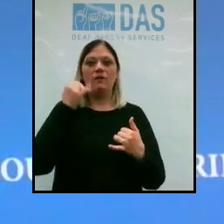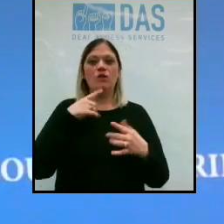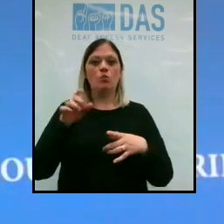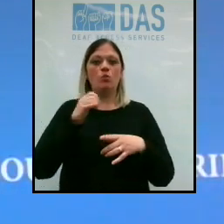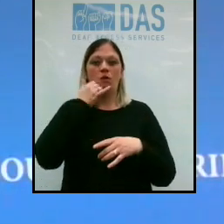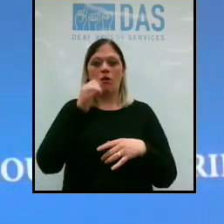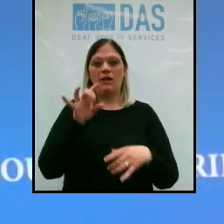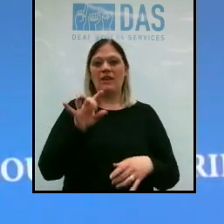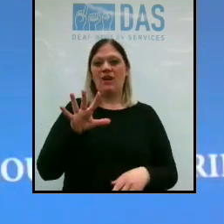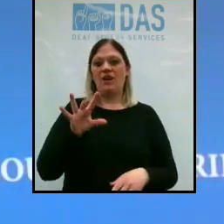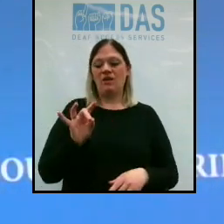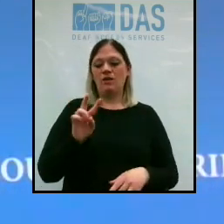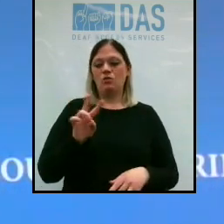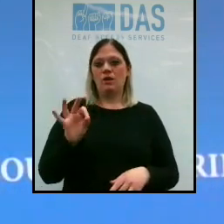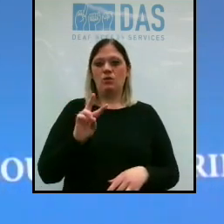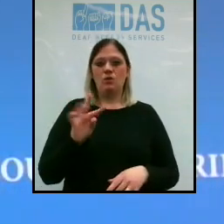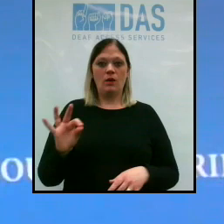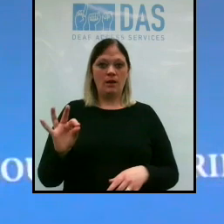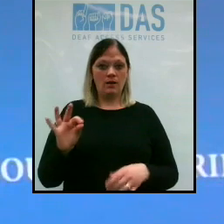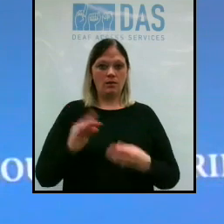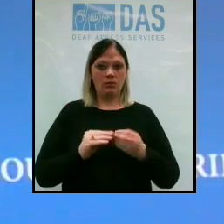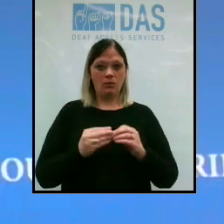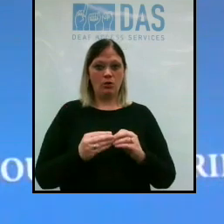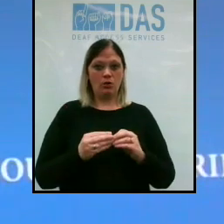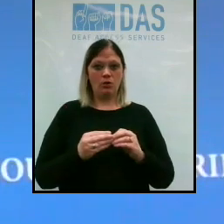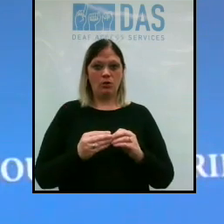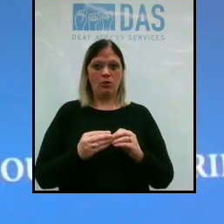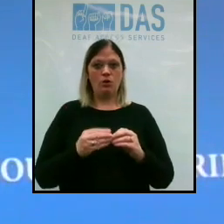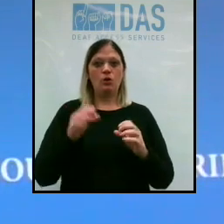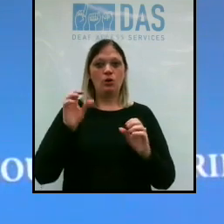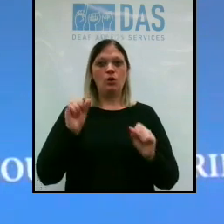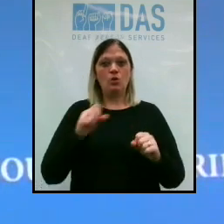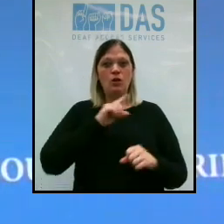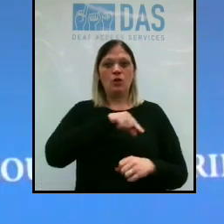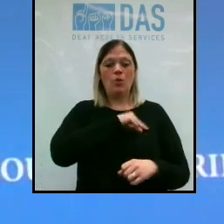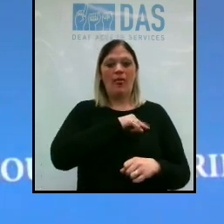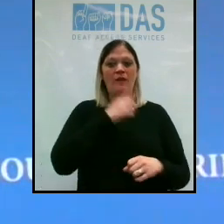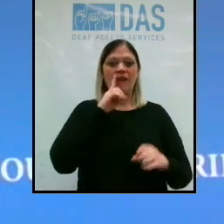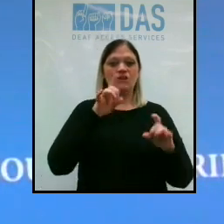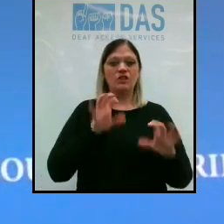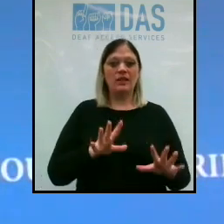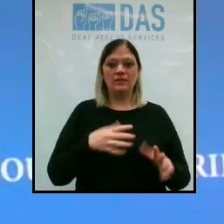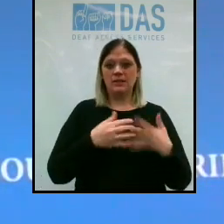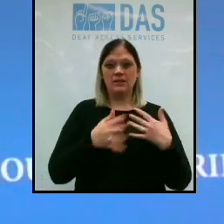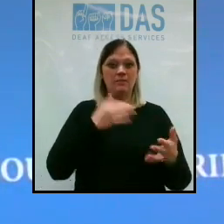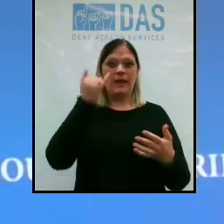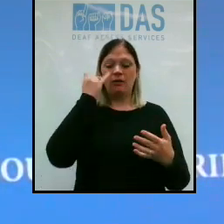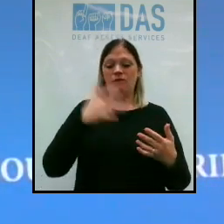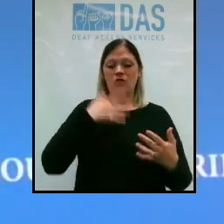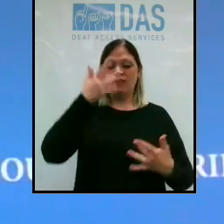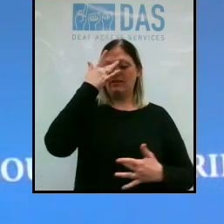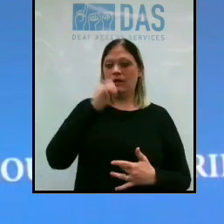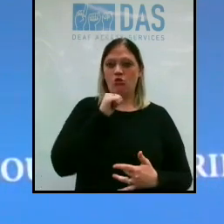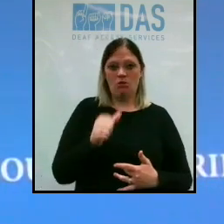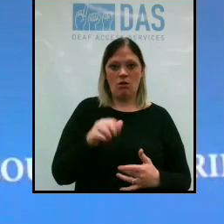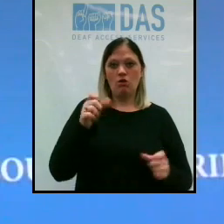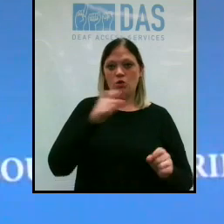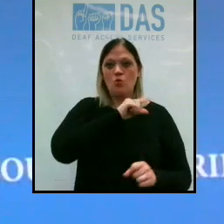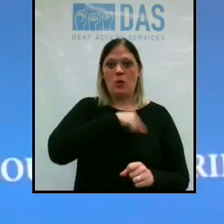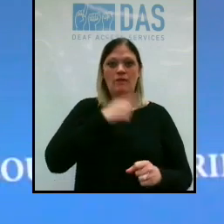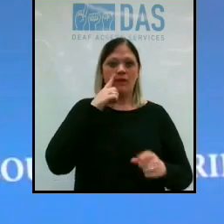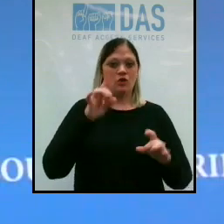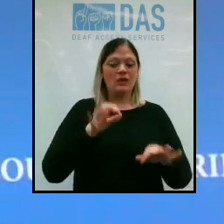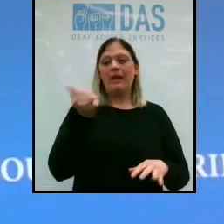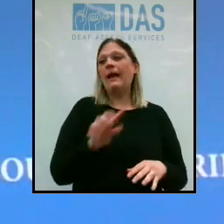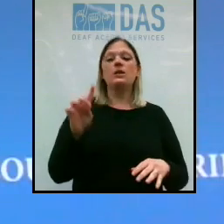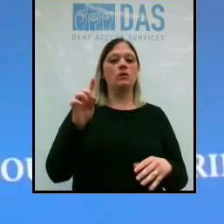the 858-2929 number, you can qualify for testing even if you're asymptomatic without a test. So anyone